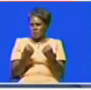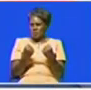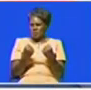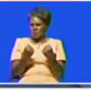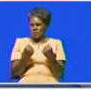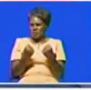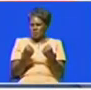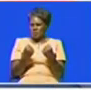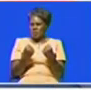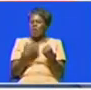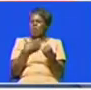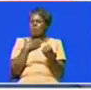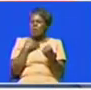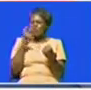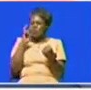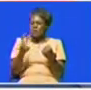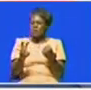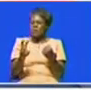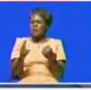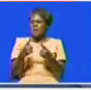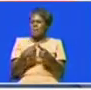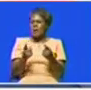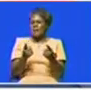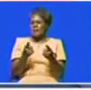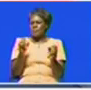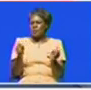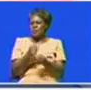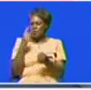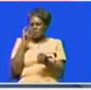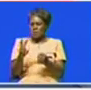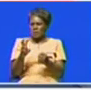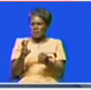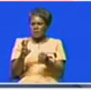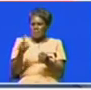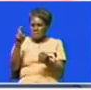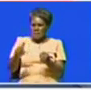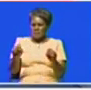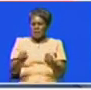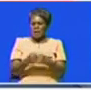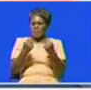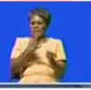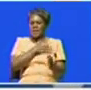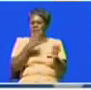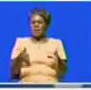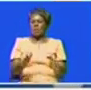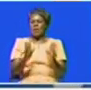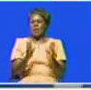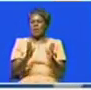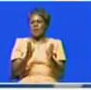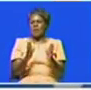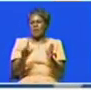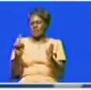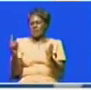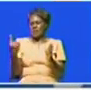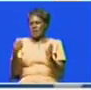What you can say, we would like to see this. Mm-hmm. But what you cannot say is, unless this happens the NASA way, then there shall be no elections. First